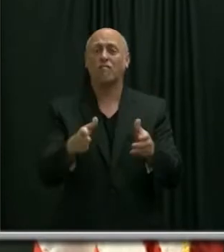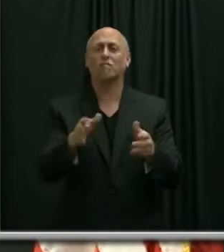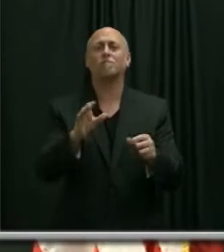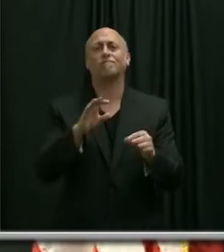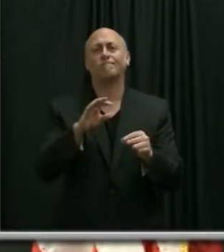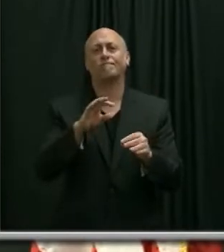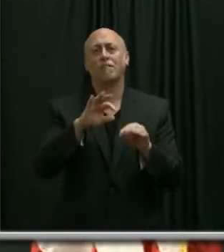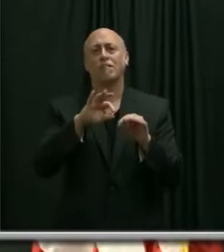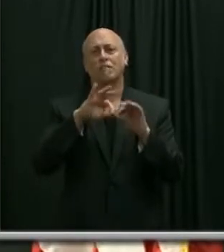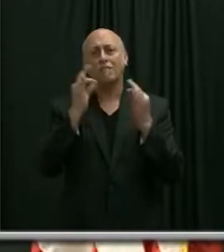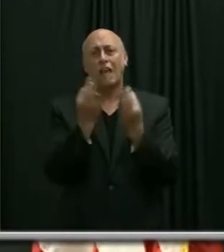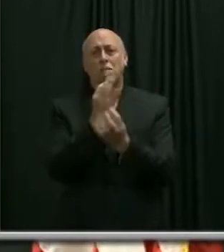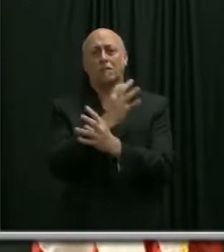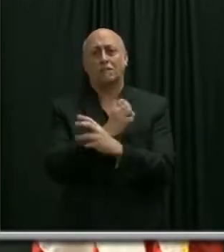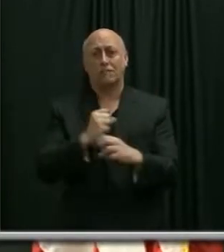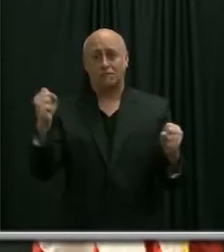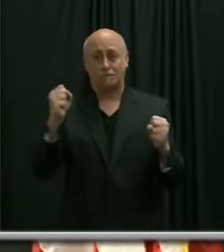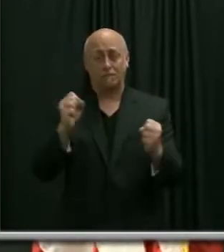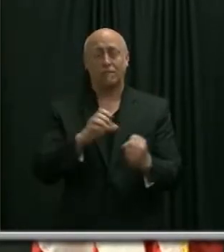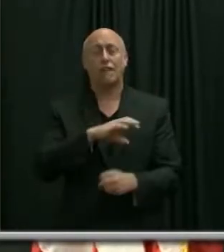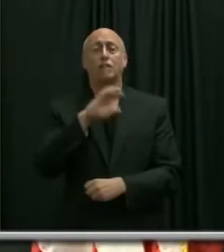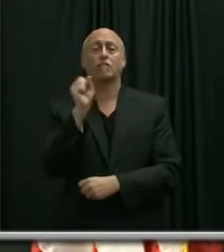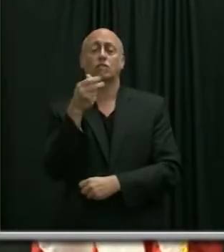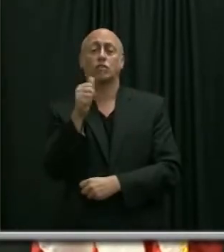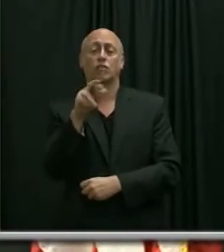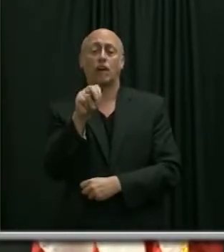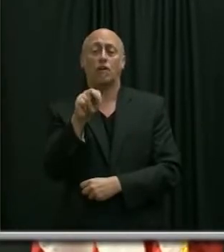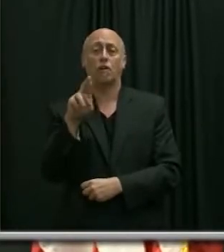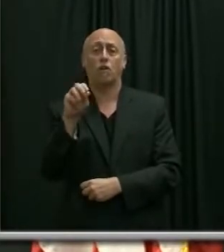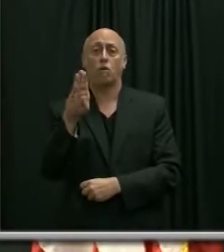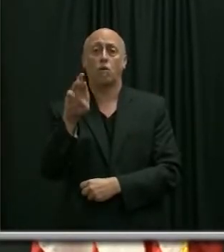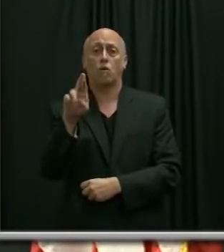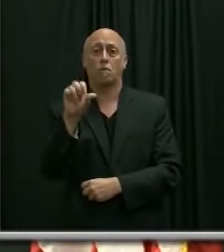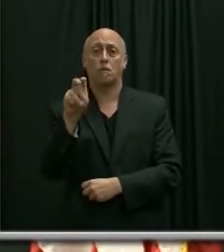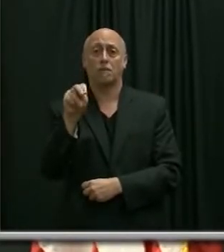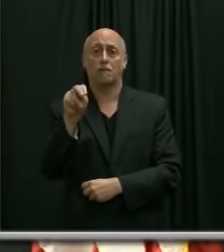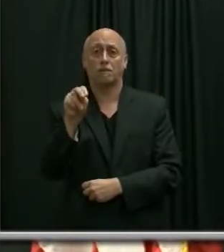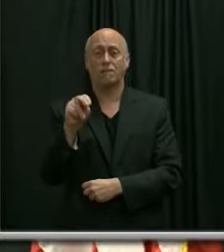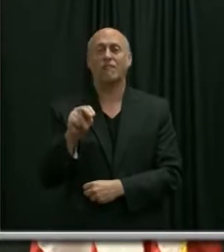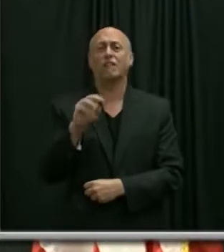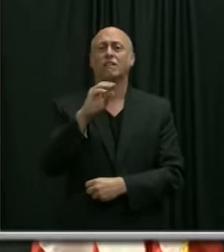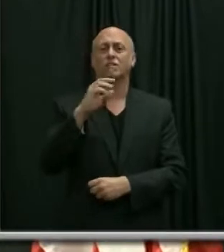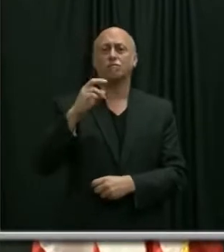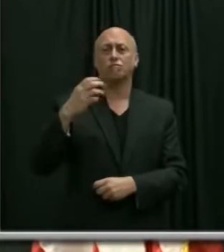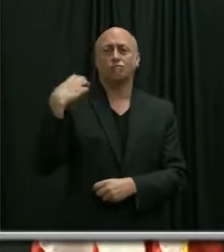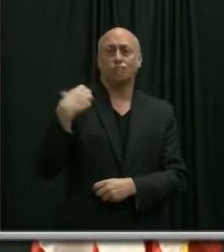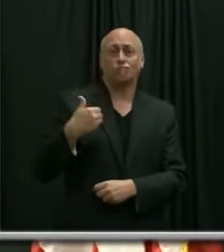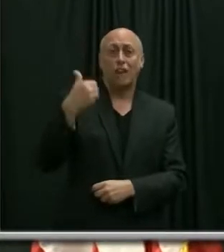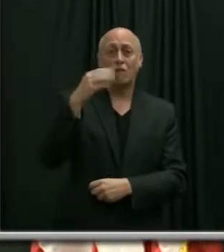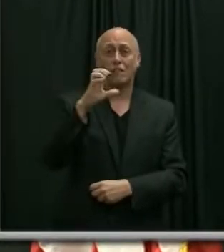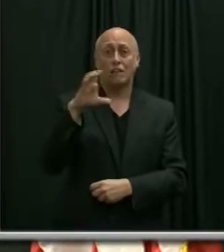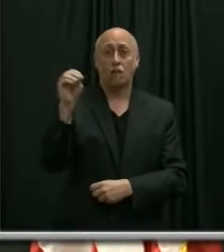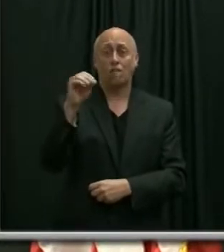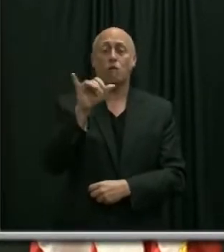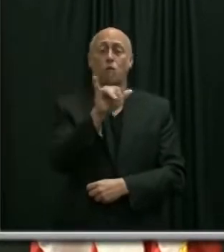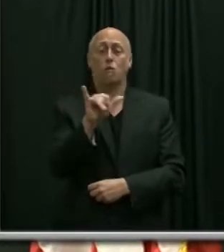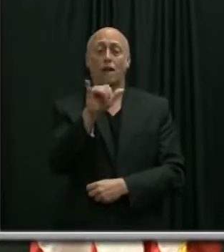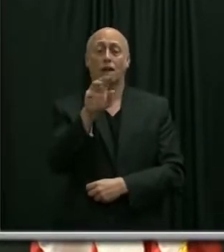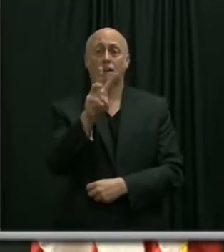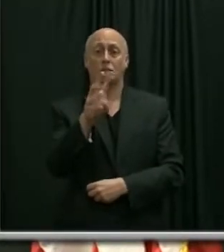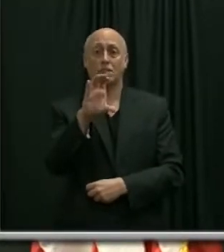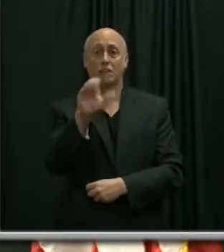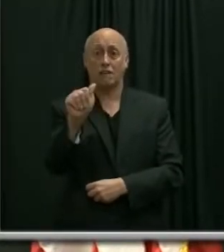of Family Safety, and Sharon Roberson, President and CEO of the Ywca Nashville and